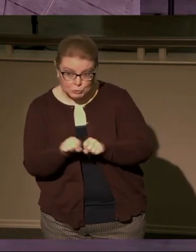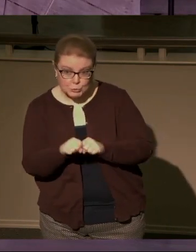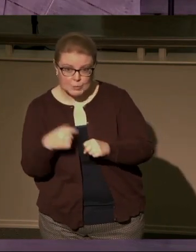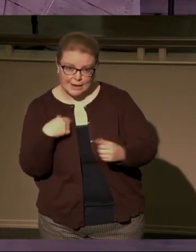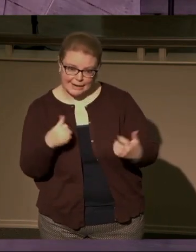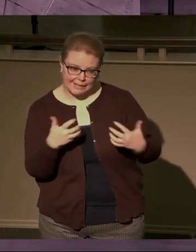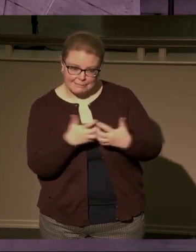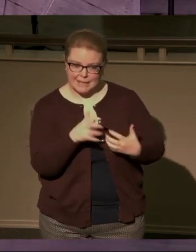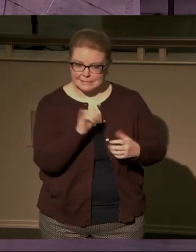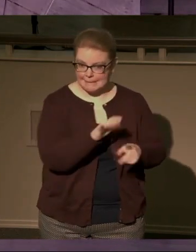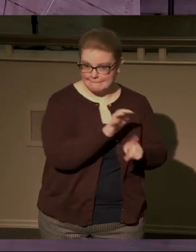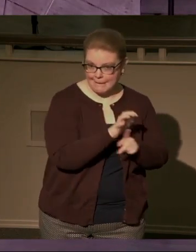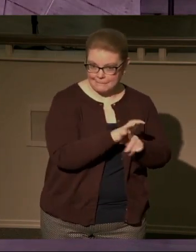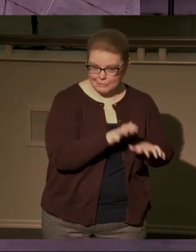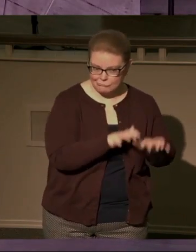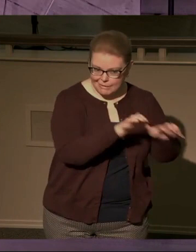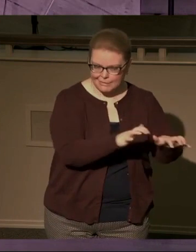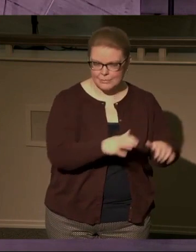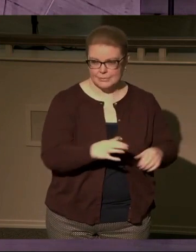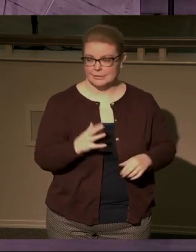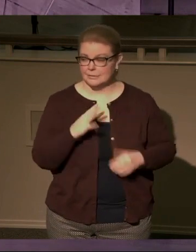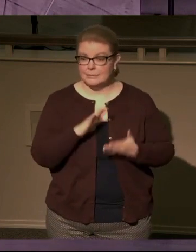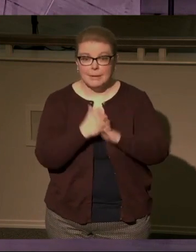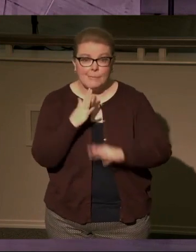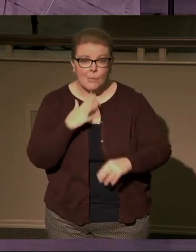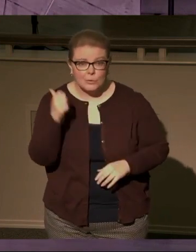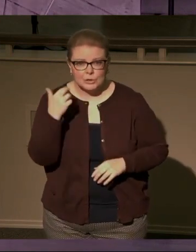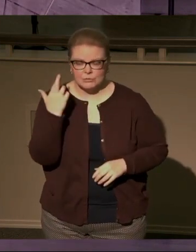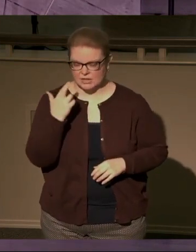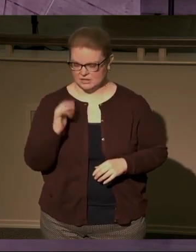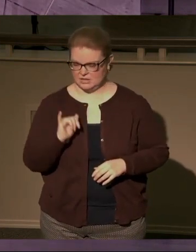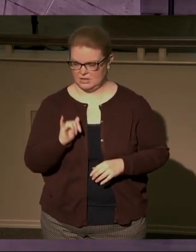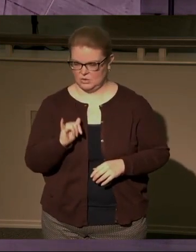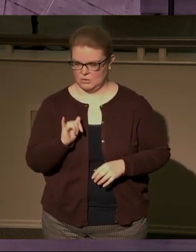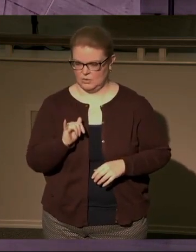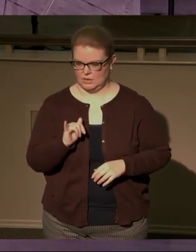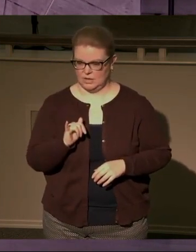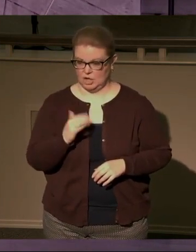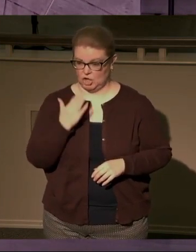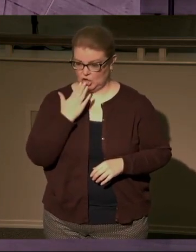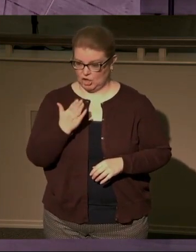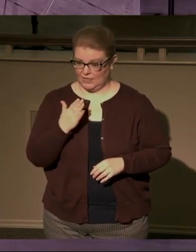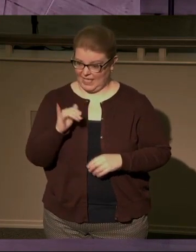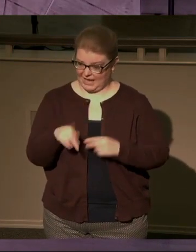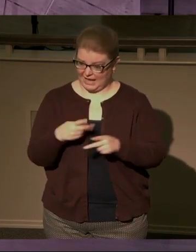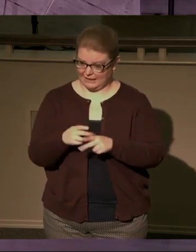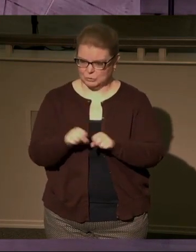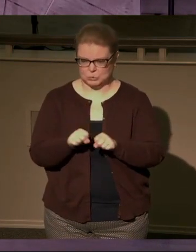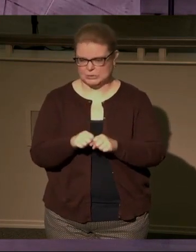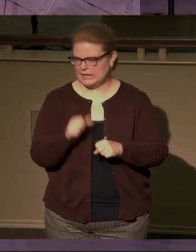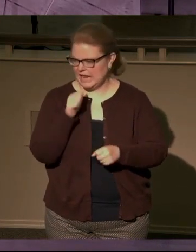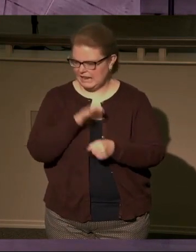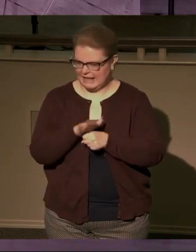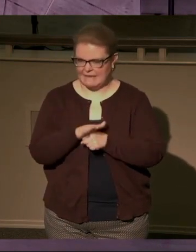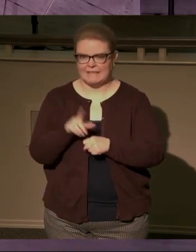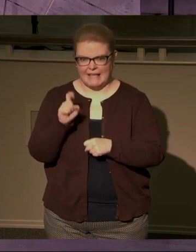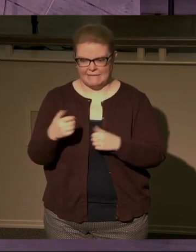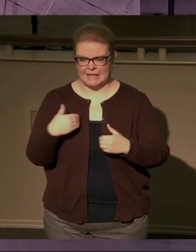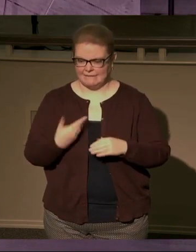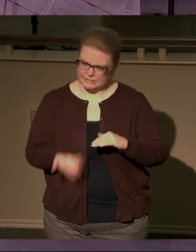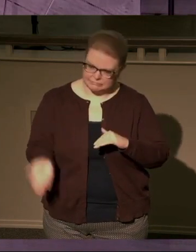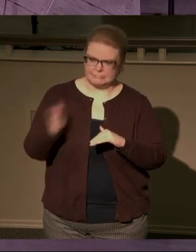crowd. As you get older, you realize that cool shoes aren't going to cut it. You need a cool car.